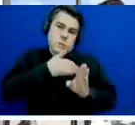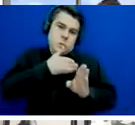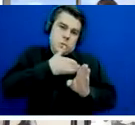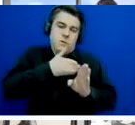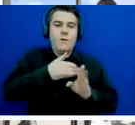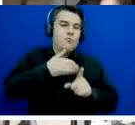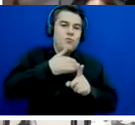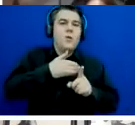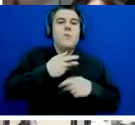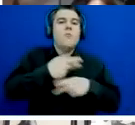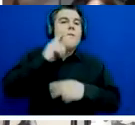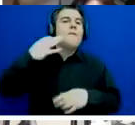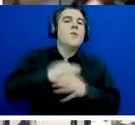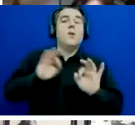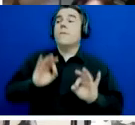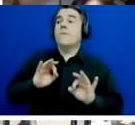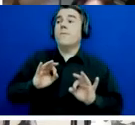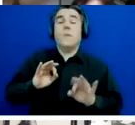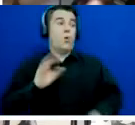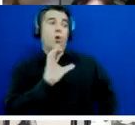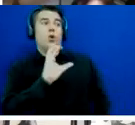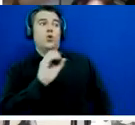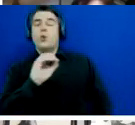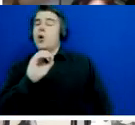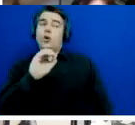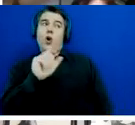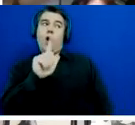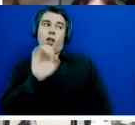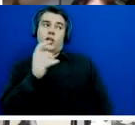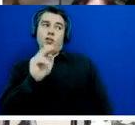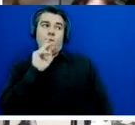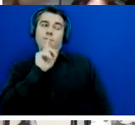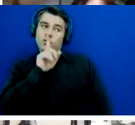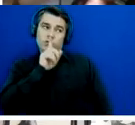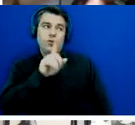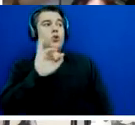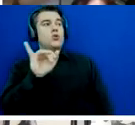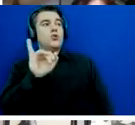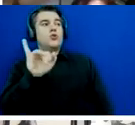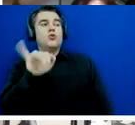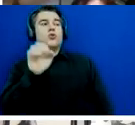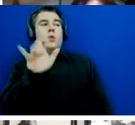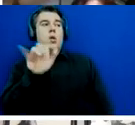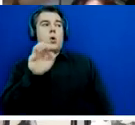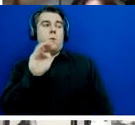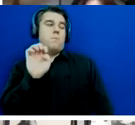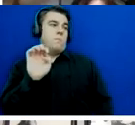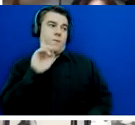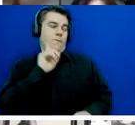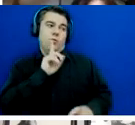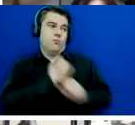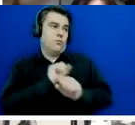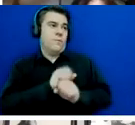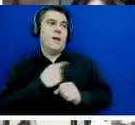free? The collagen for sure. I love the collagen. The Joy-M, all of the Joy-M products are amazing. I save up for